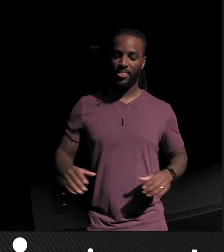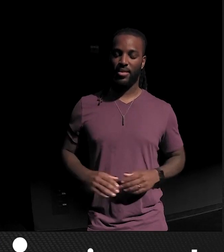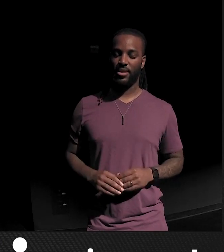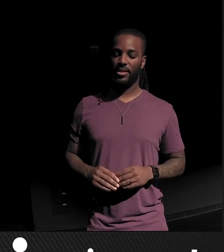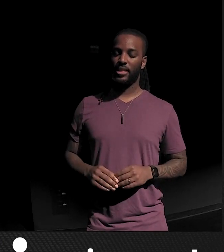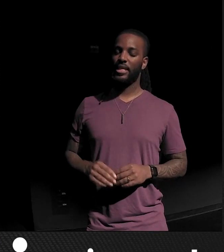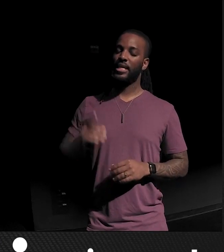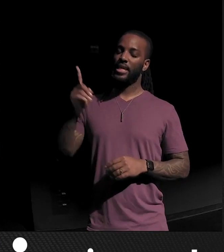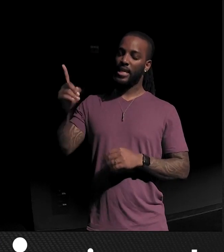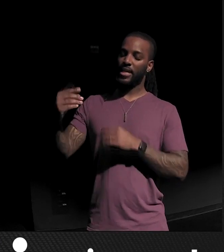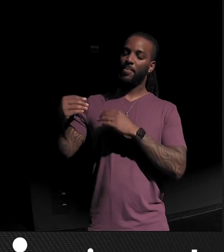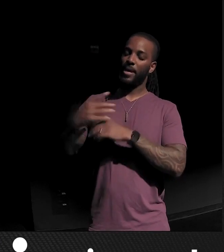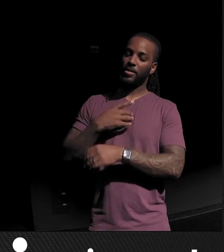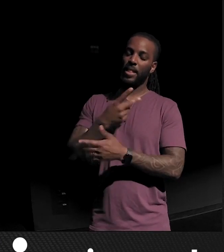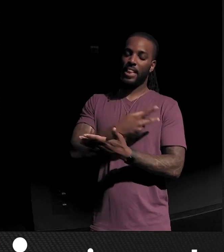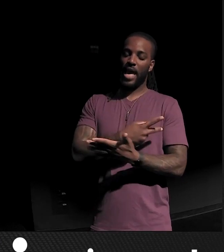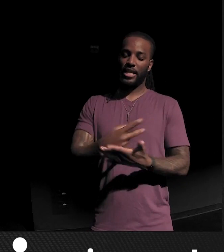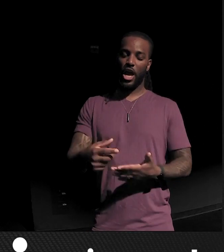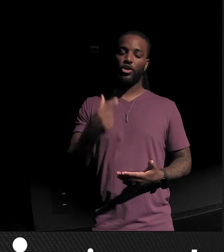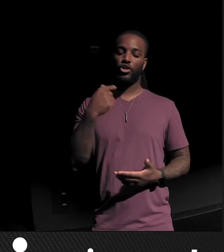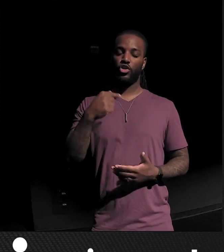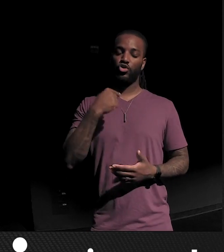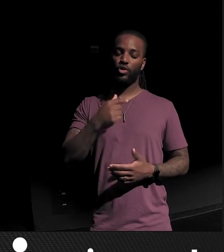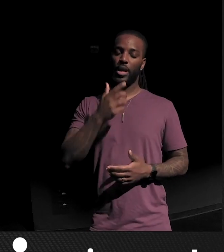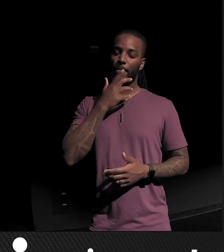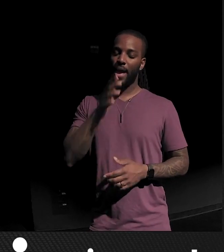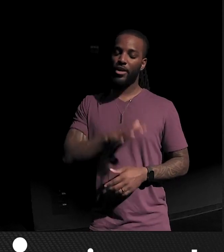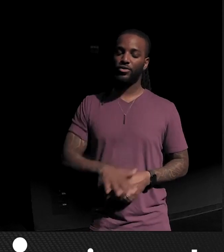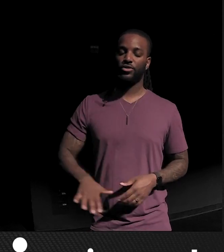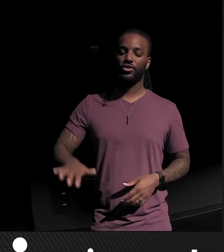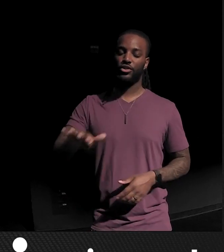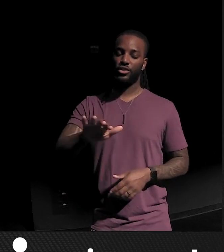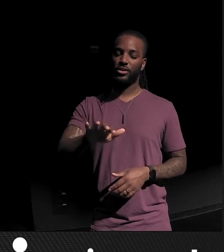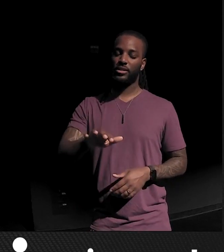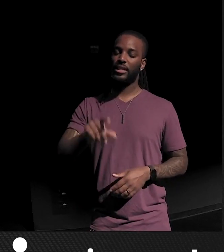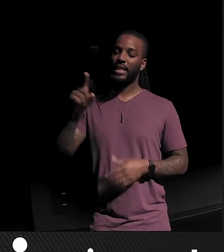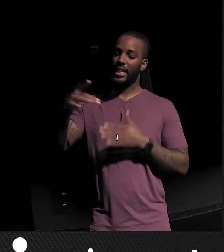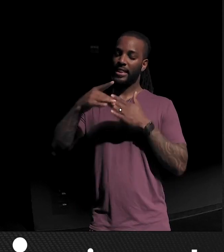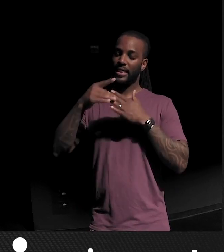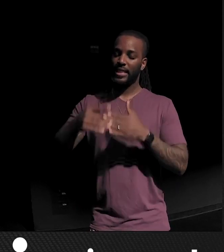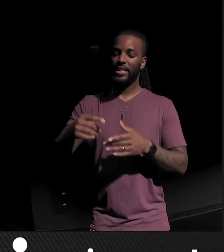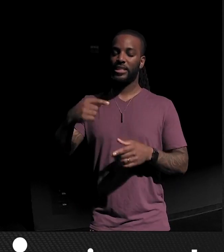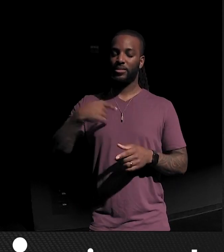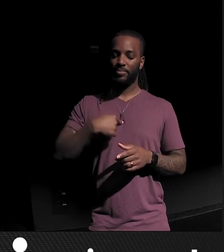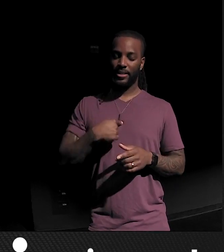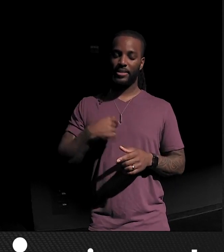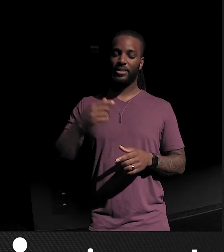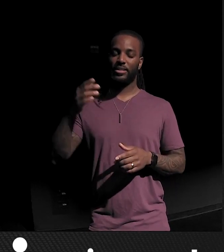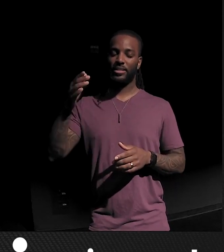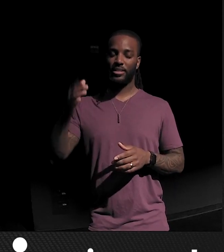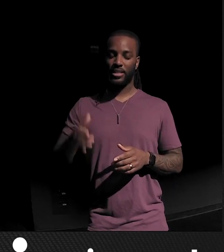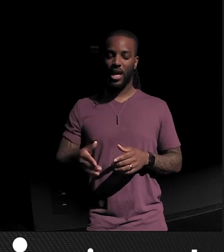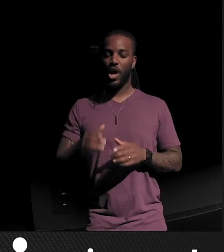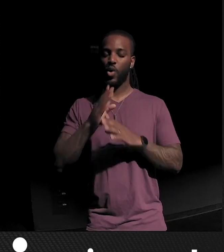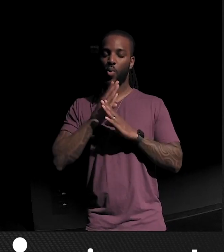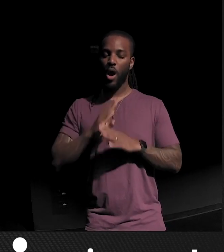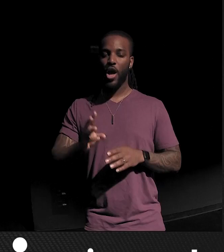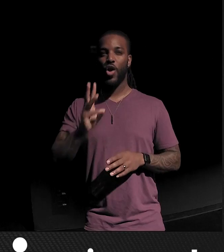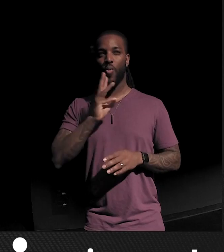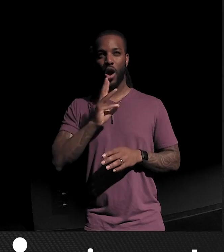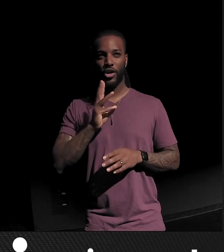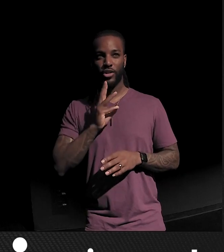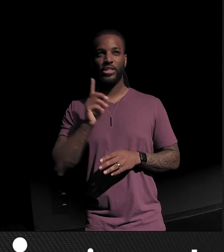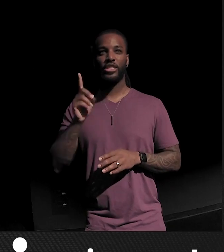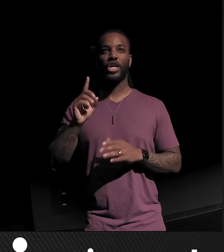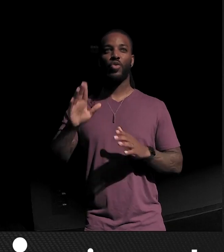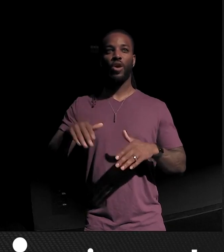makes me lie down in green pastures. He leads me beside quiet waters. He